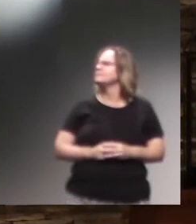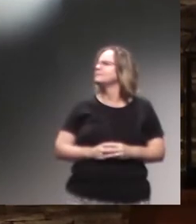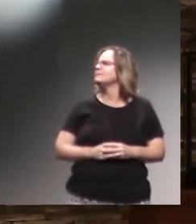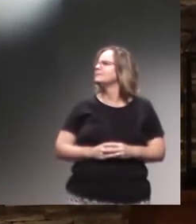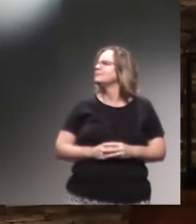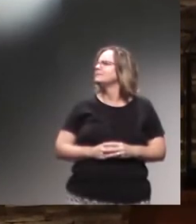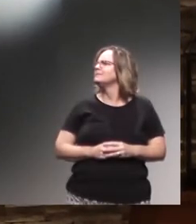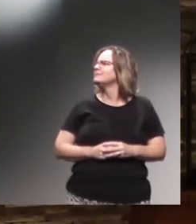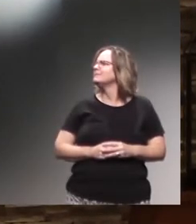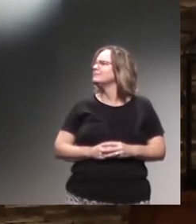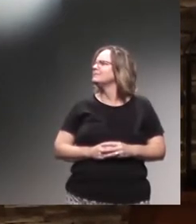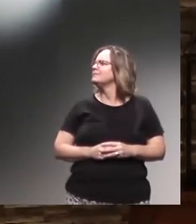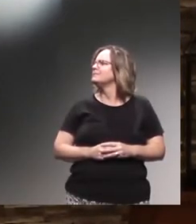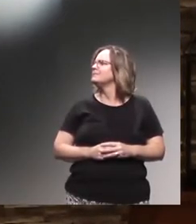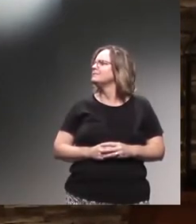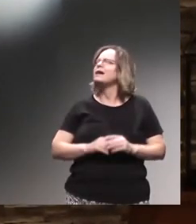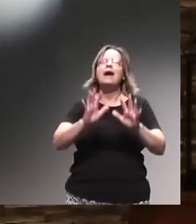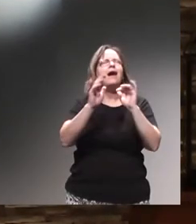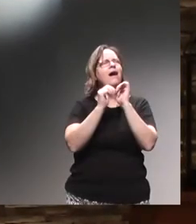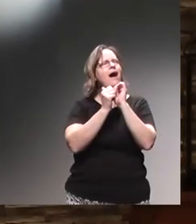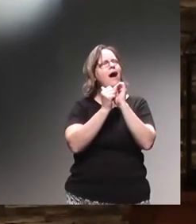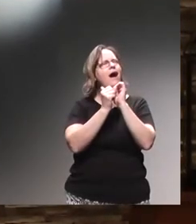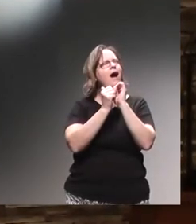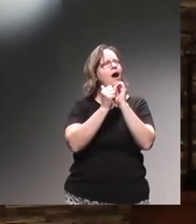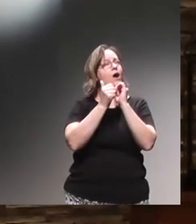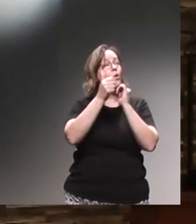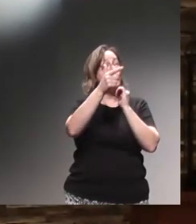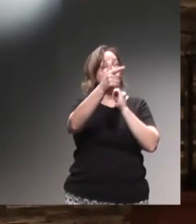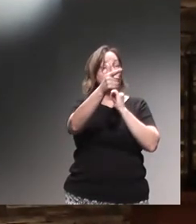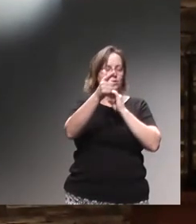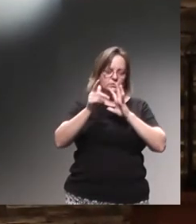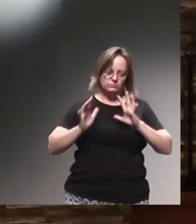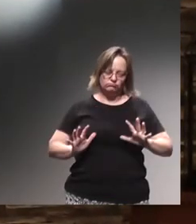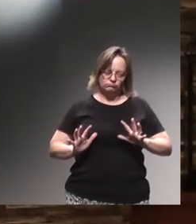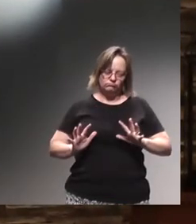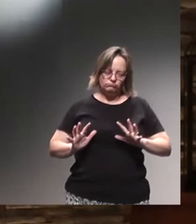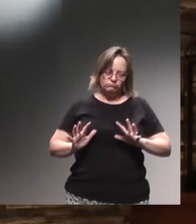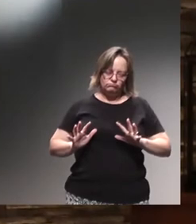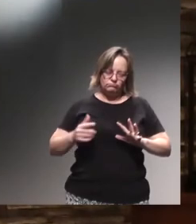So how do you call on divine strength when you need it?